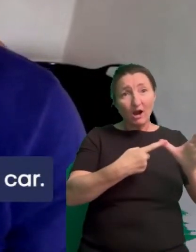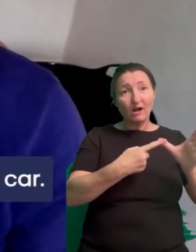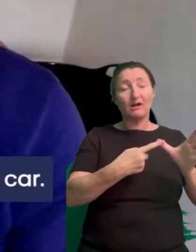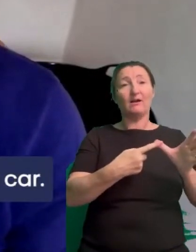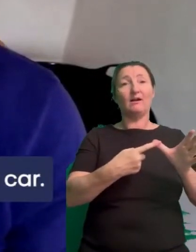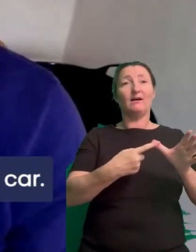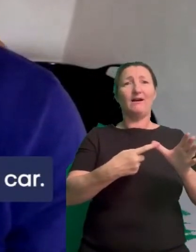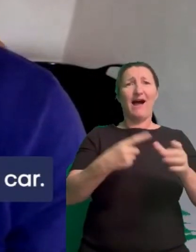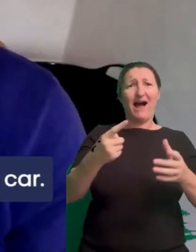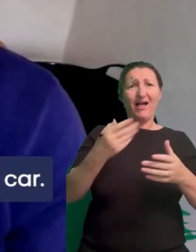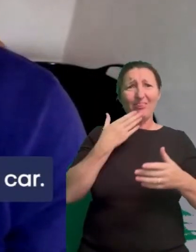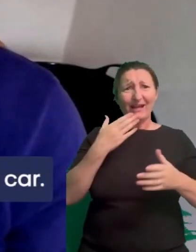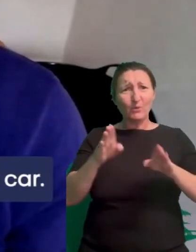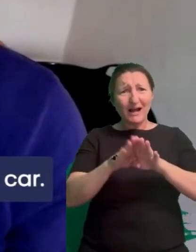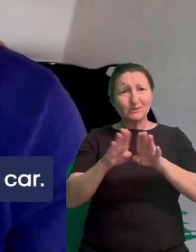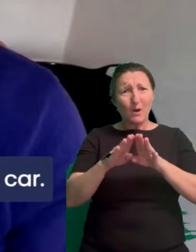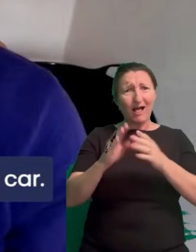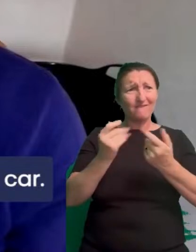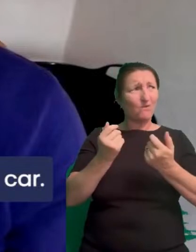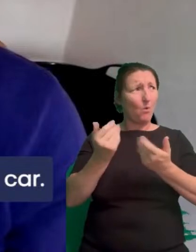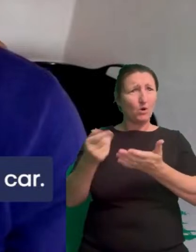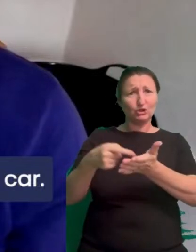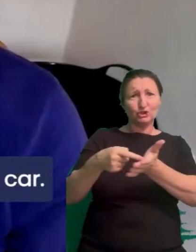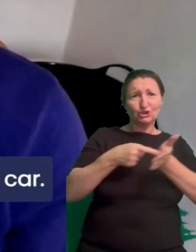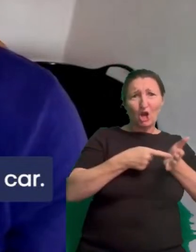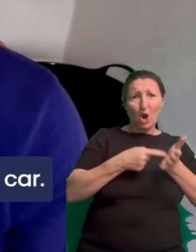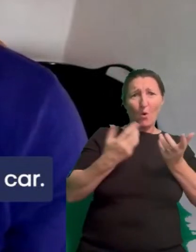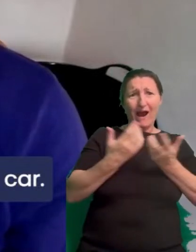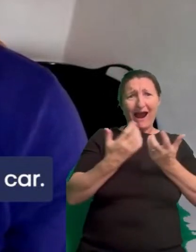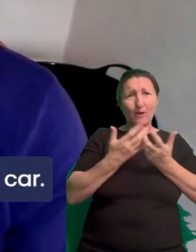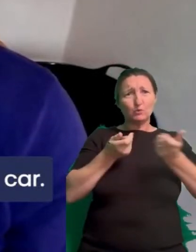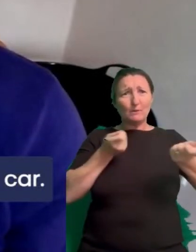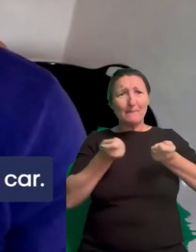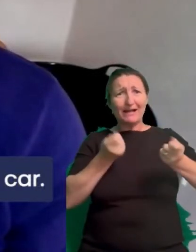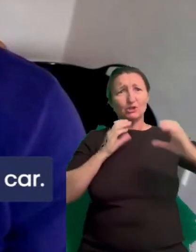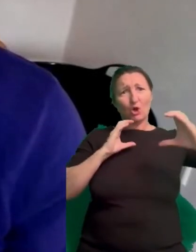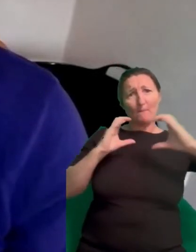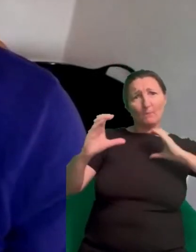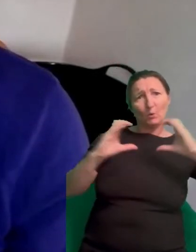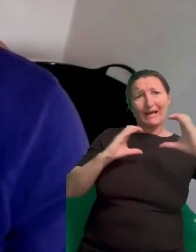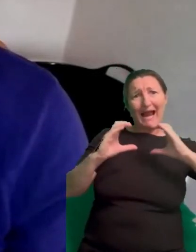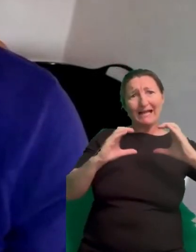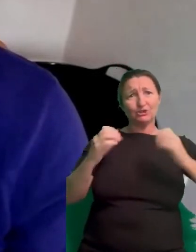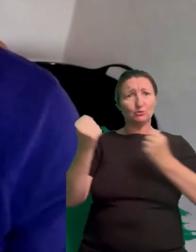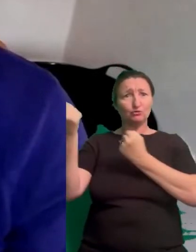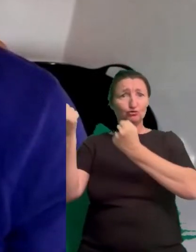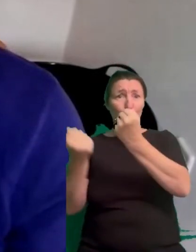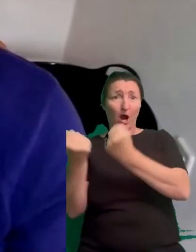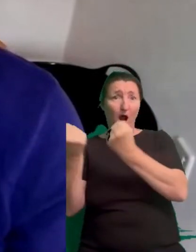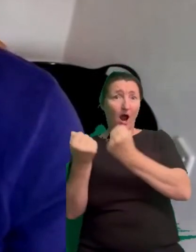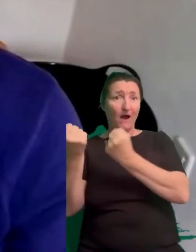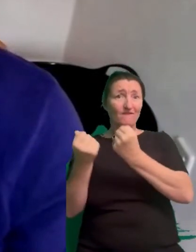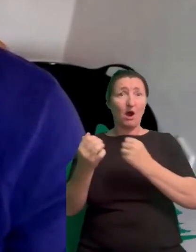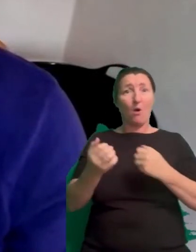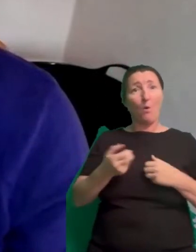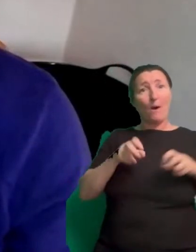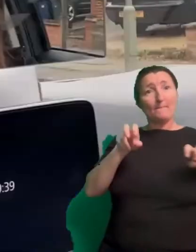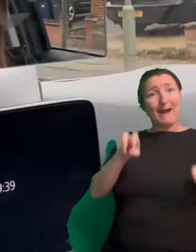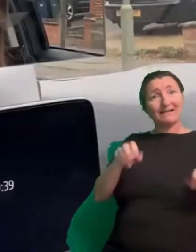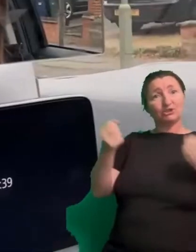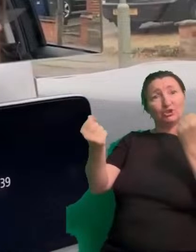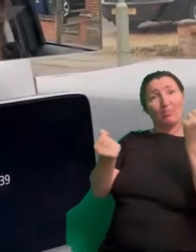manage communications as a deaf driver or passenger in a car. Thanks, Laura.